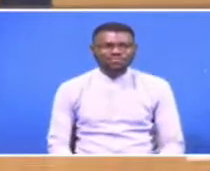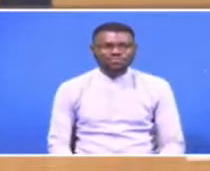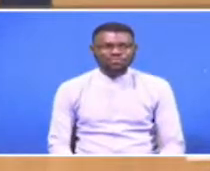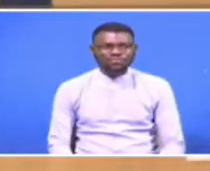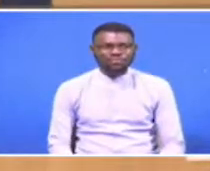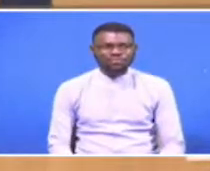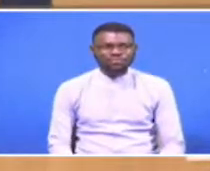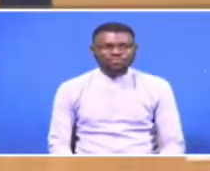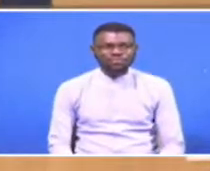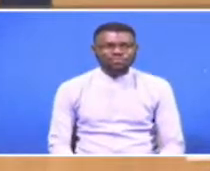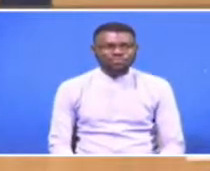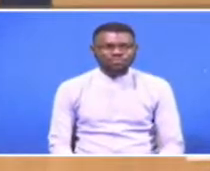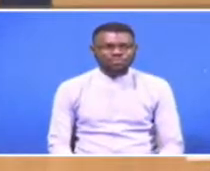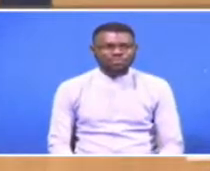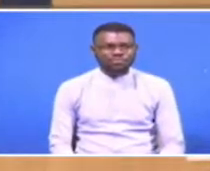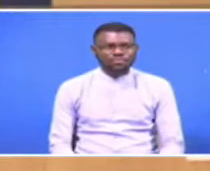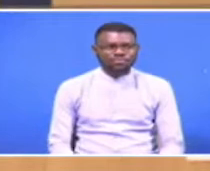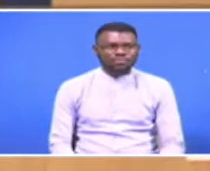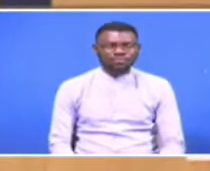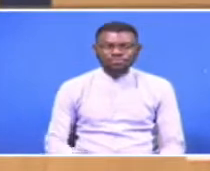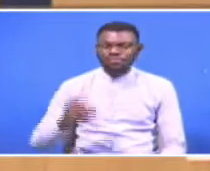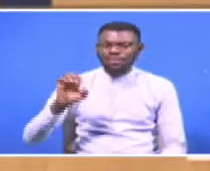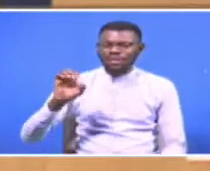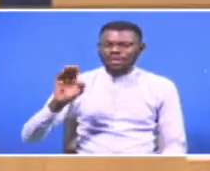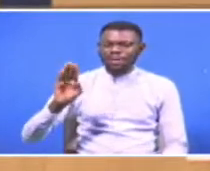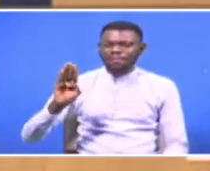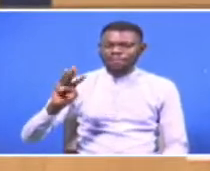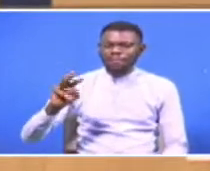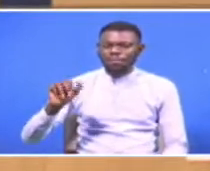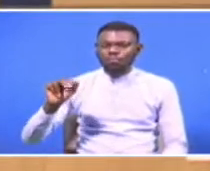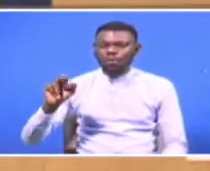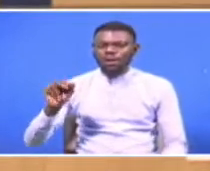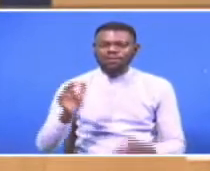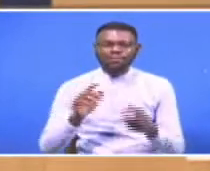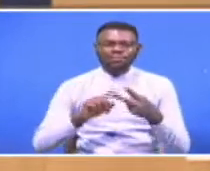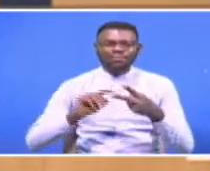Now, Ebwali Boys and Madira Soccer Assassins will now represent Vihiga.